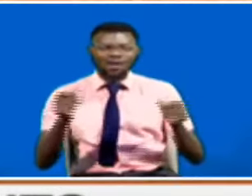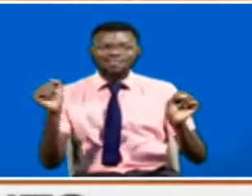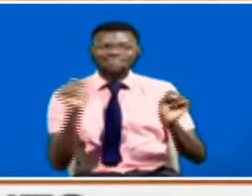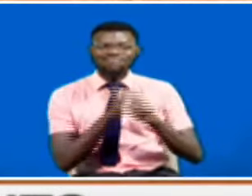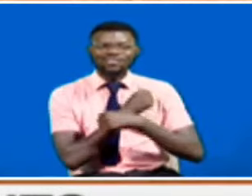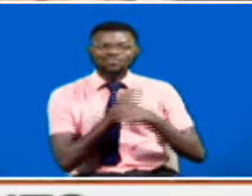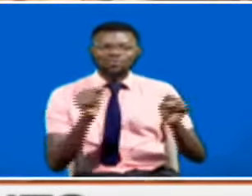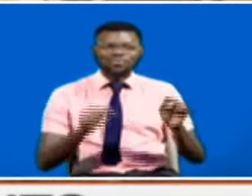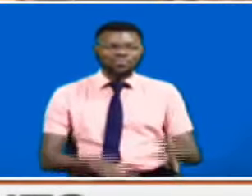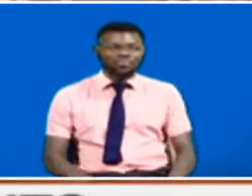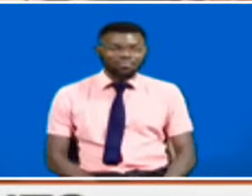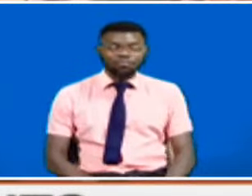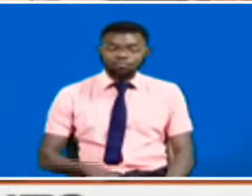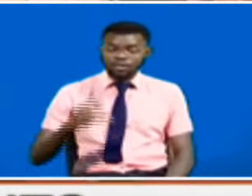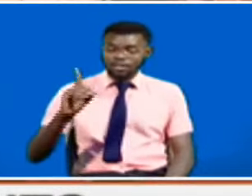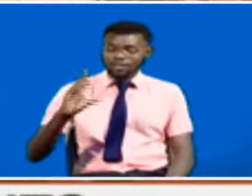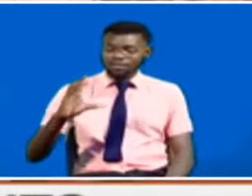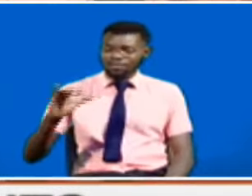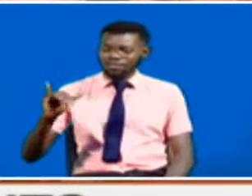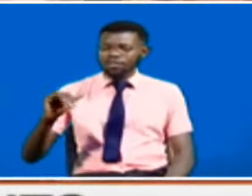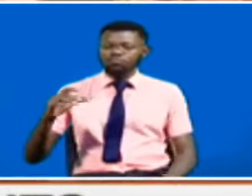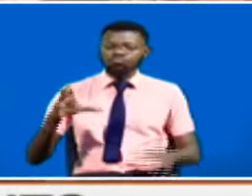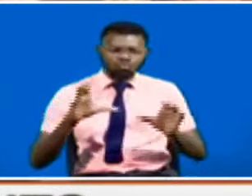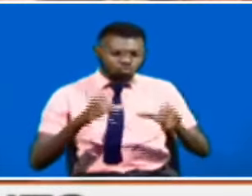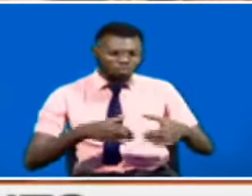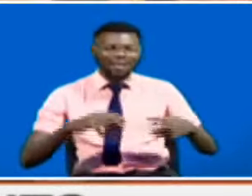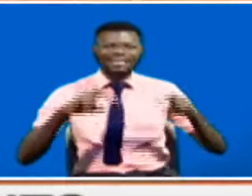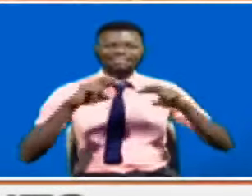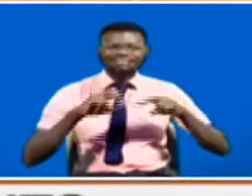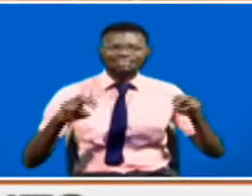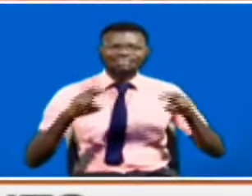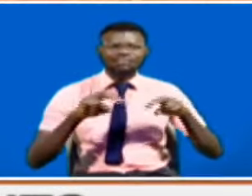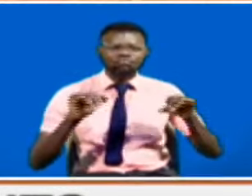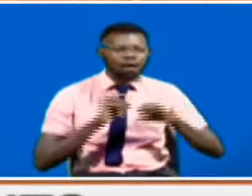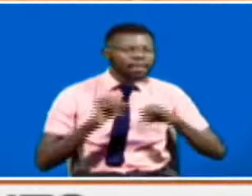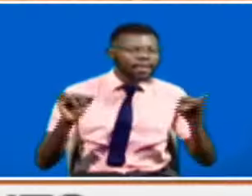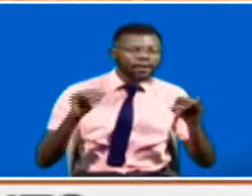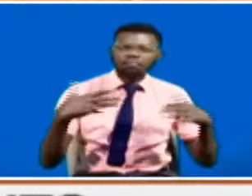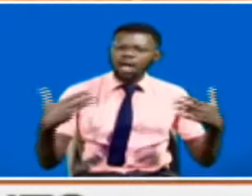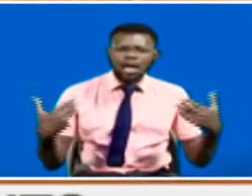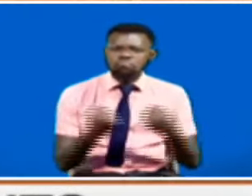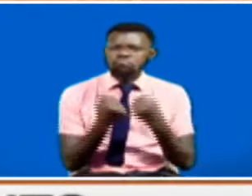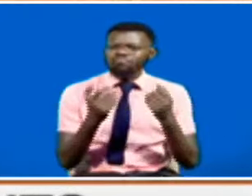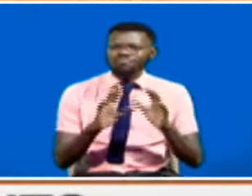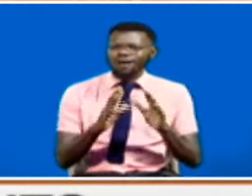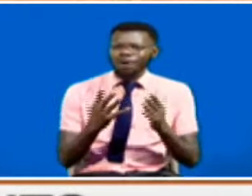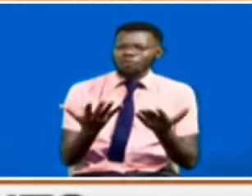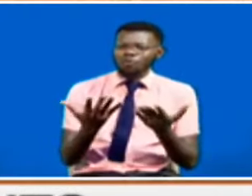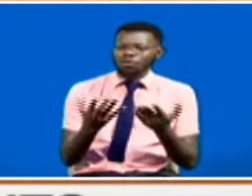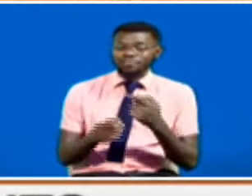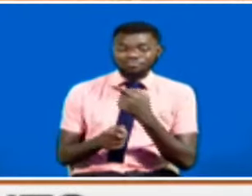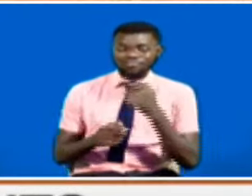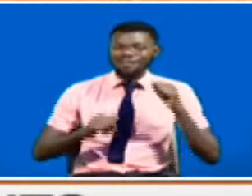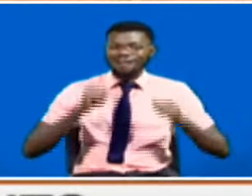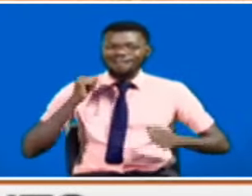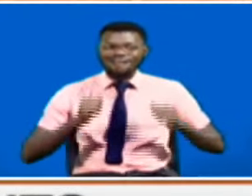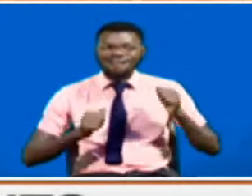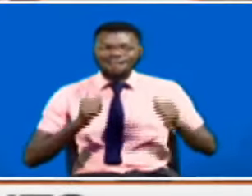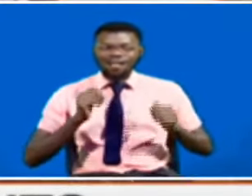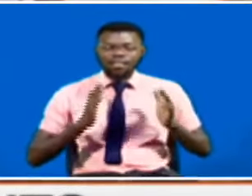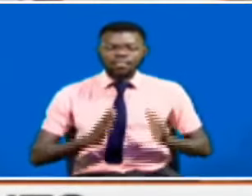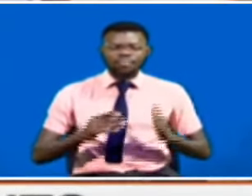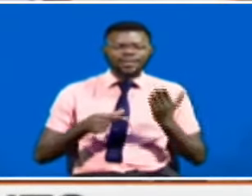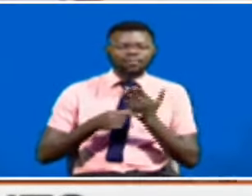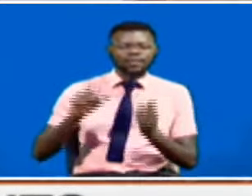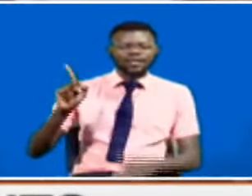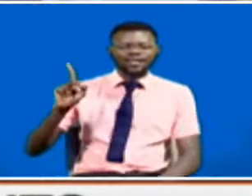homicide department have launched fresh investigations into the accident that involved marathoner Kelvin Kiptum Cheruiyot and